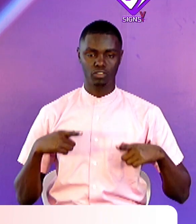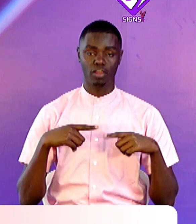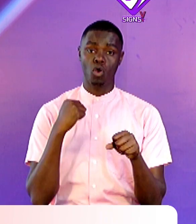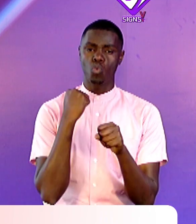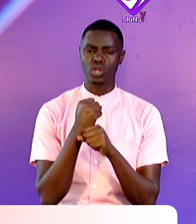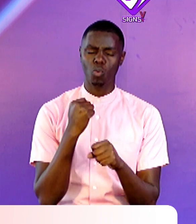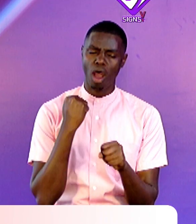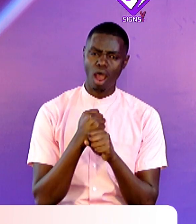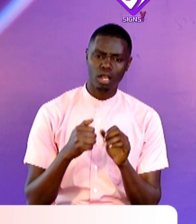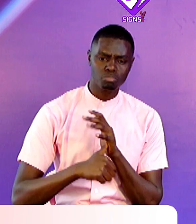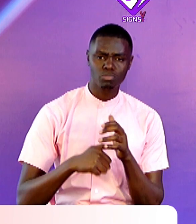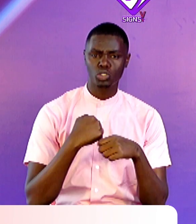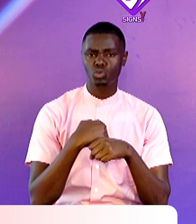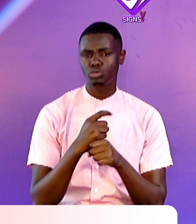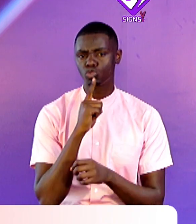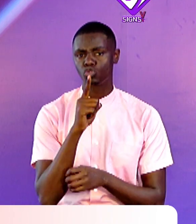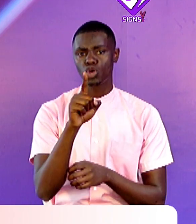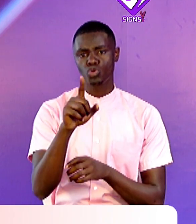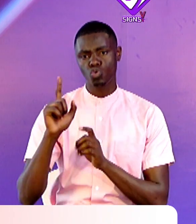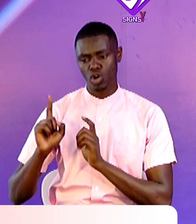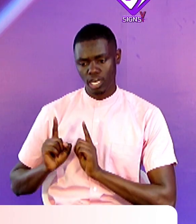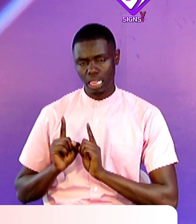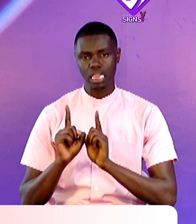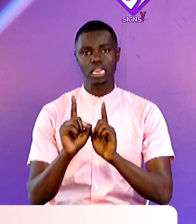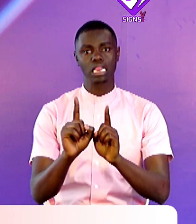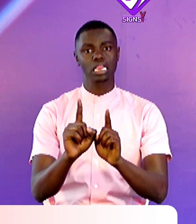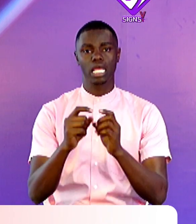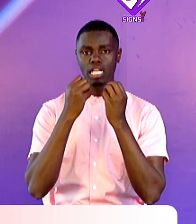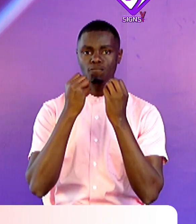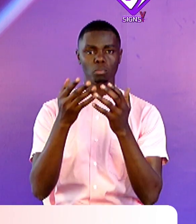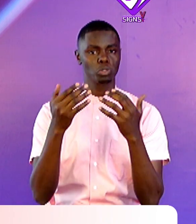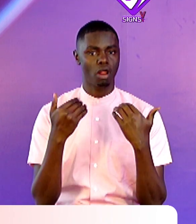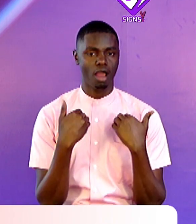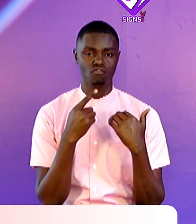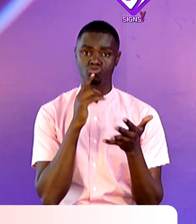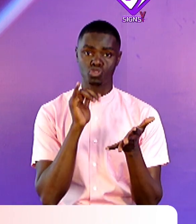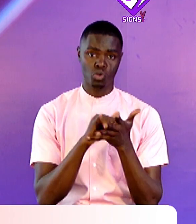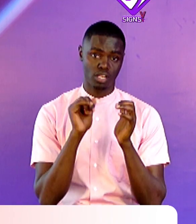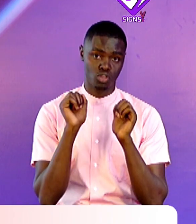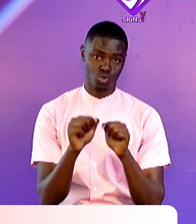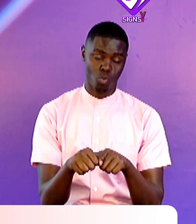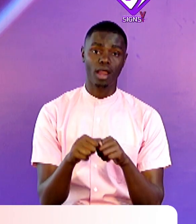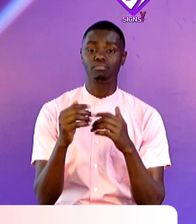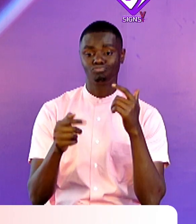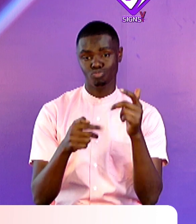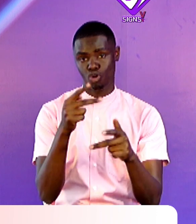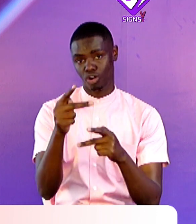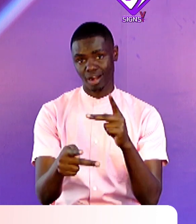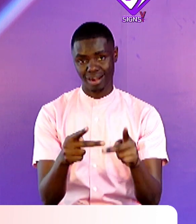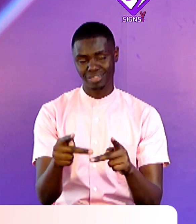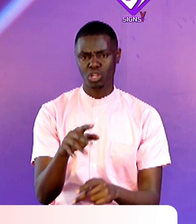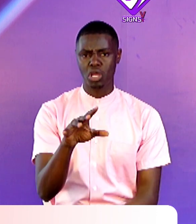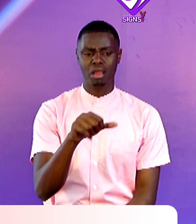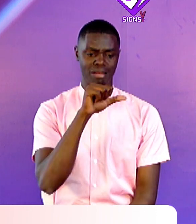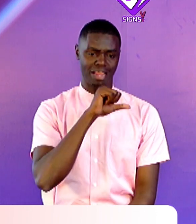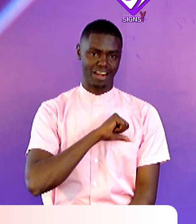just ensure that you are walking enlightened so that you are able to progress. Take advantage